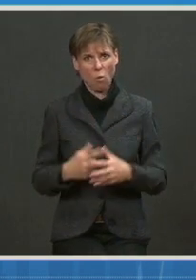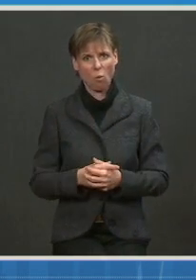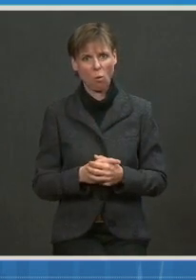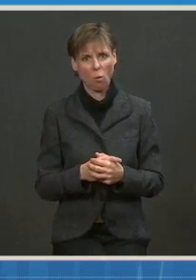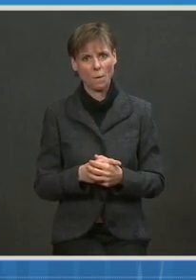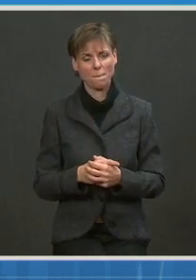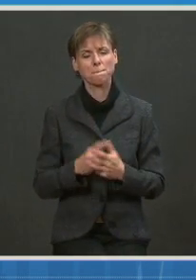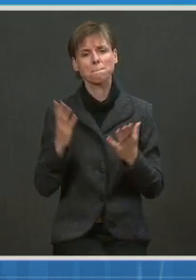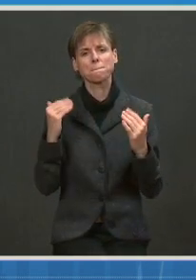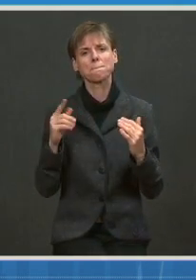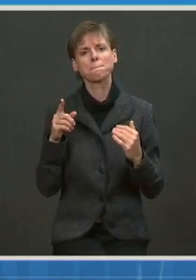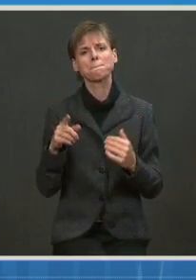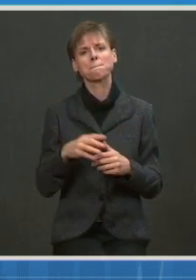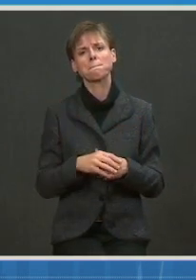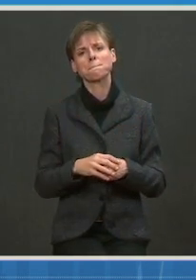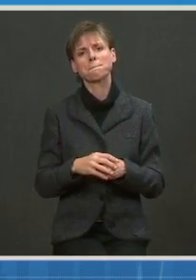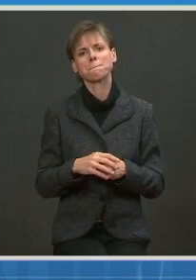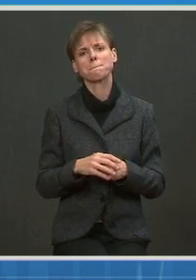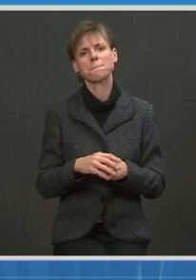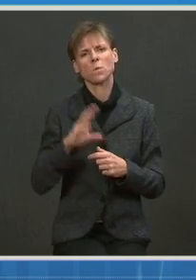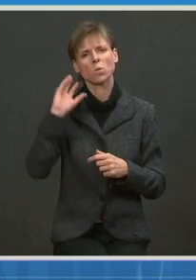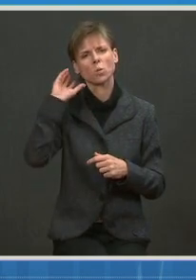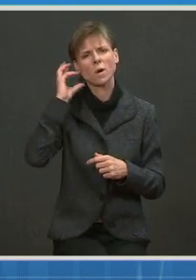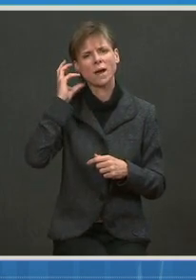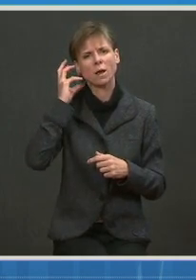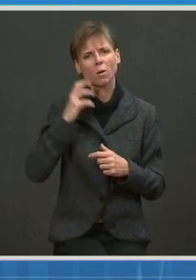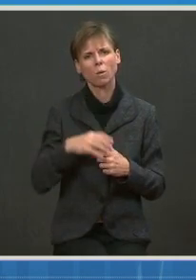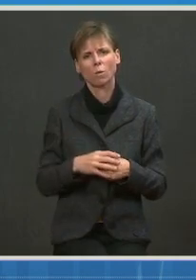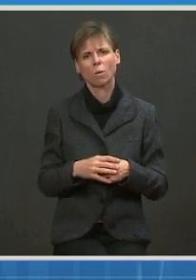Next, we'll go to April Ryan with DeGrio.